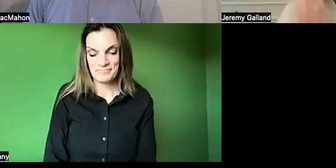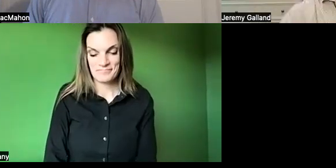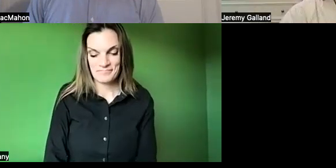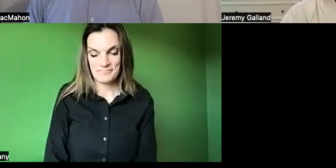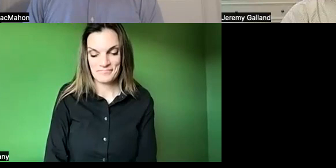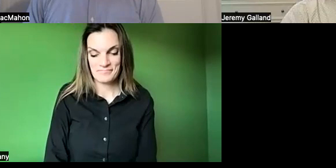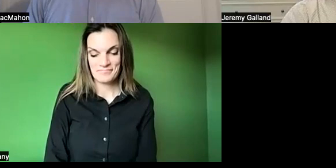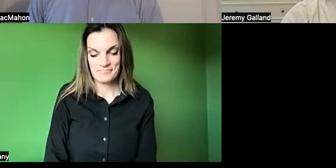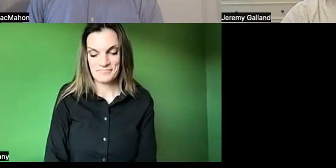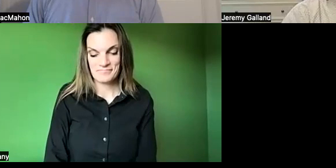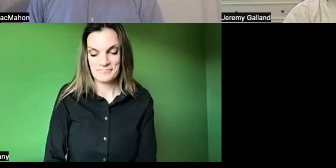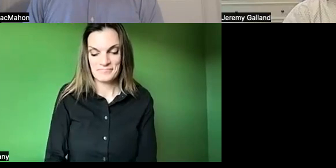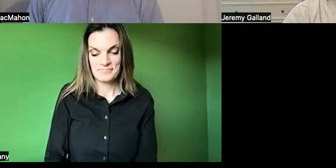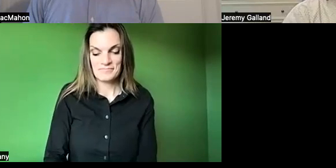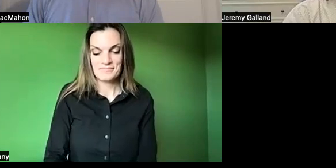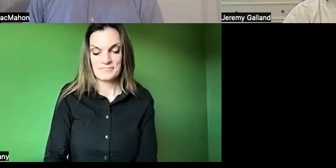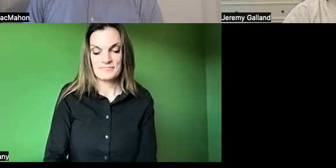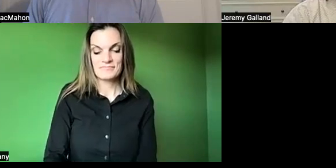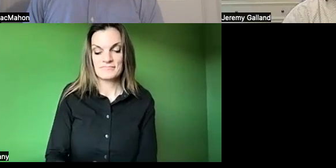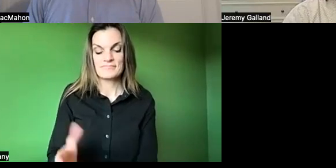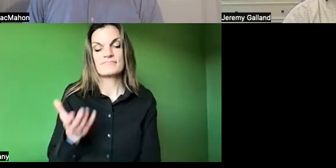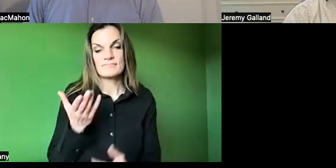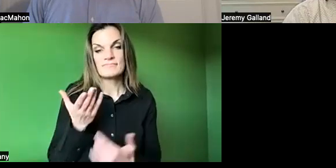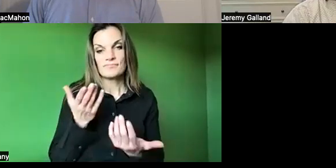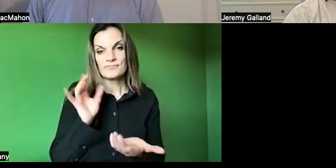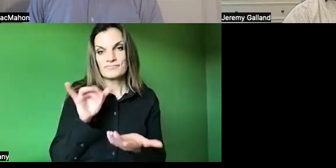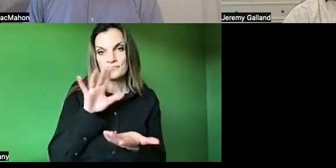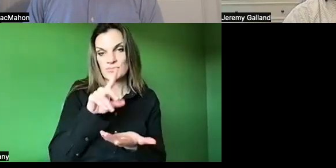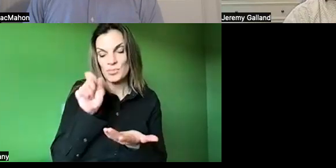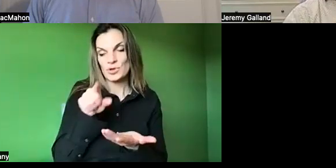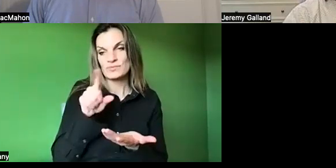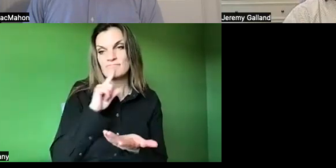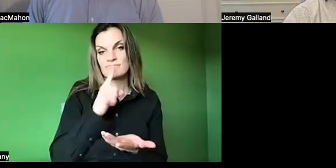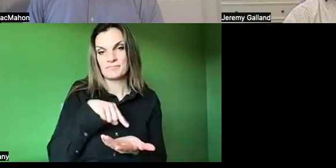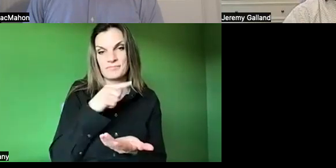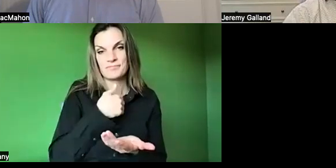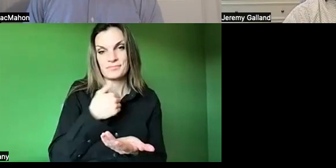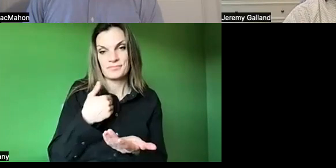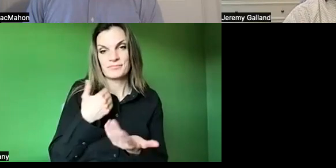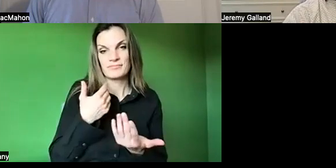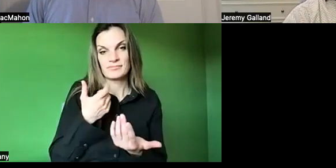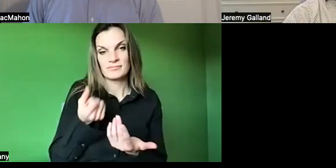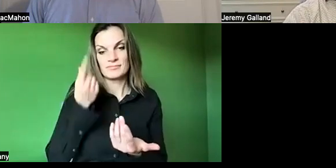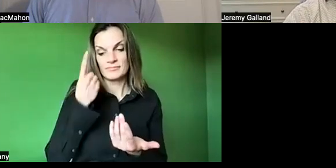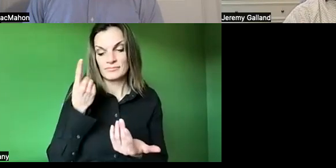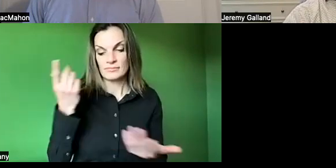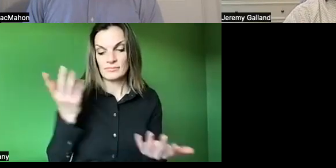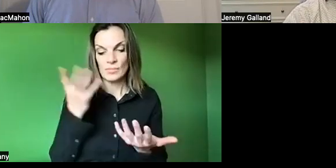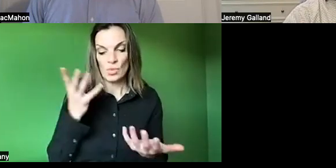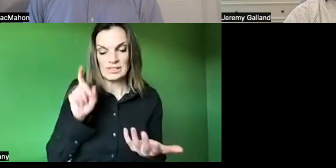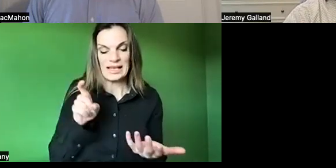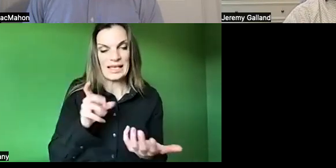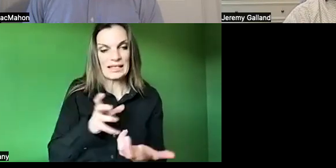the question, it is how can we as board members understand the needs of